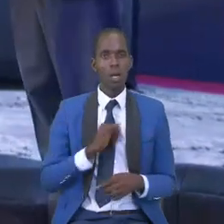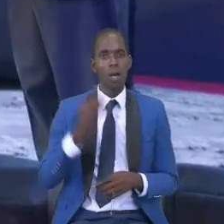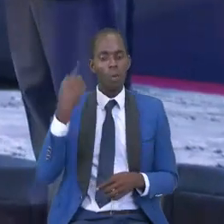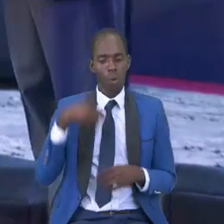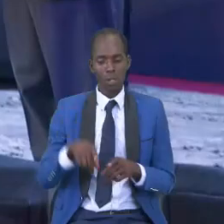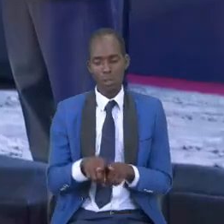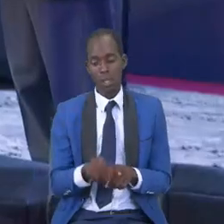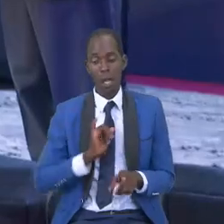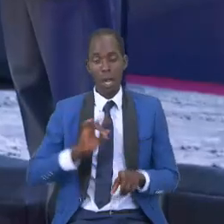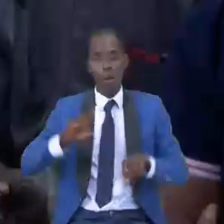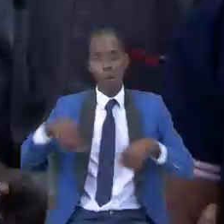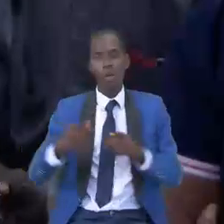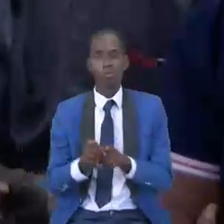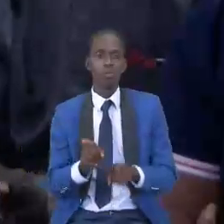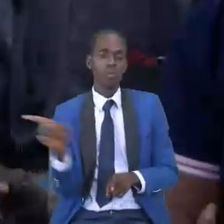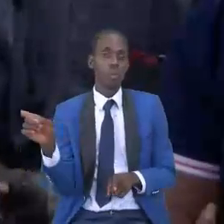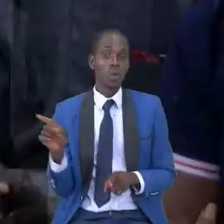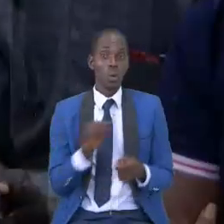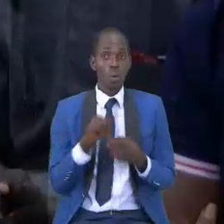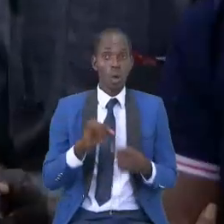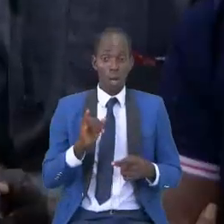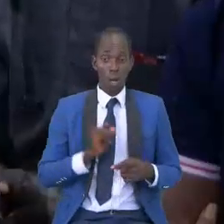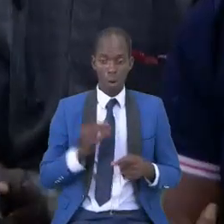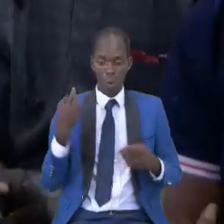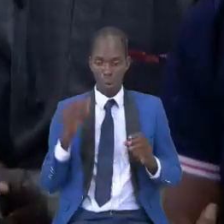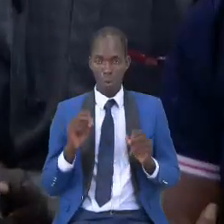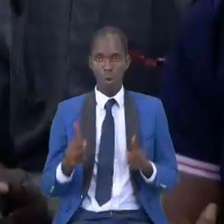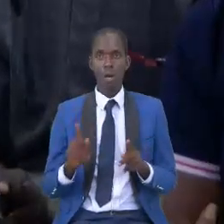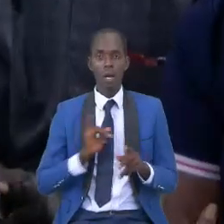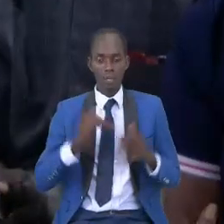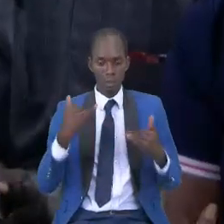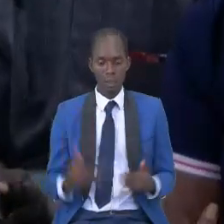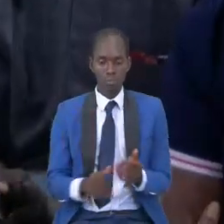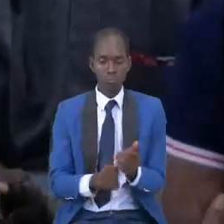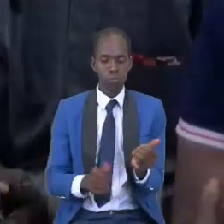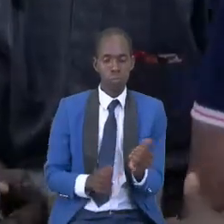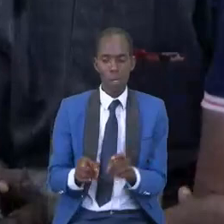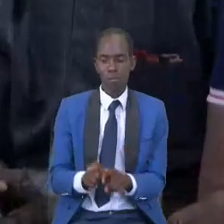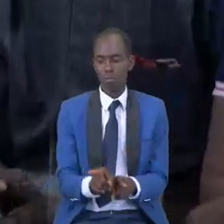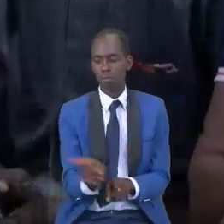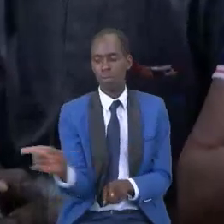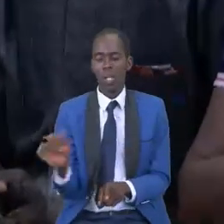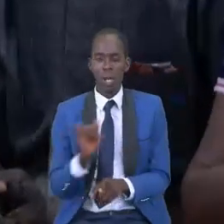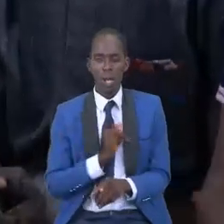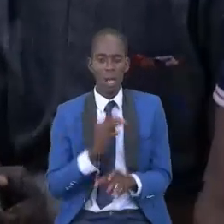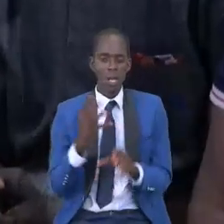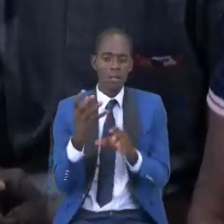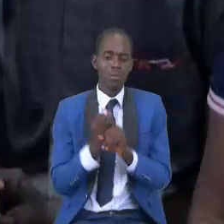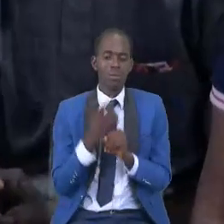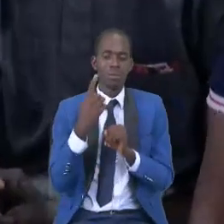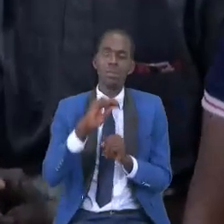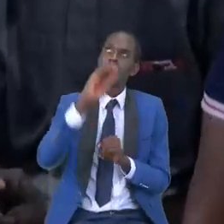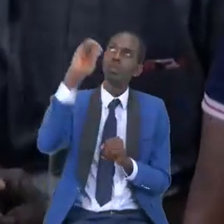went astray. I forgot myself. I took the grace of God for granted. Before I was afflicted,